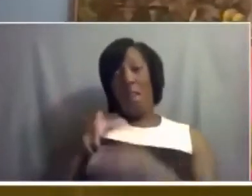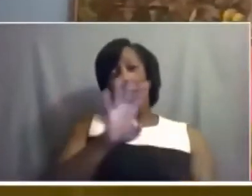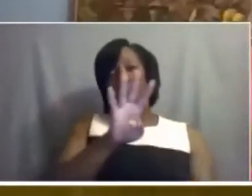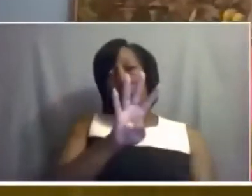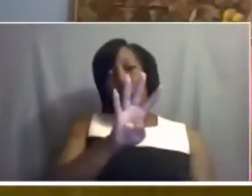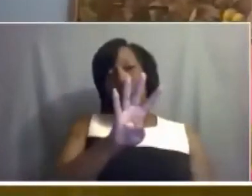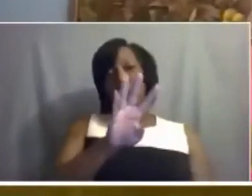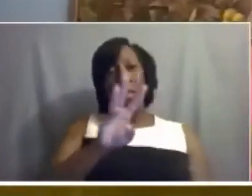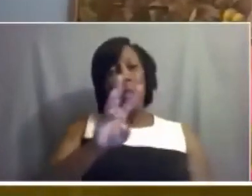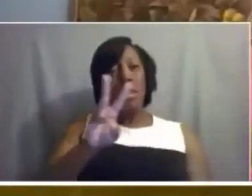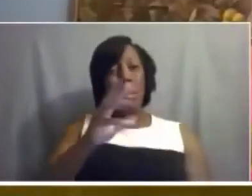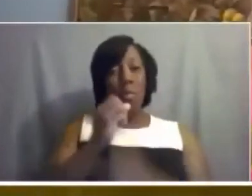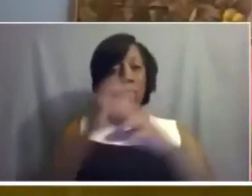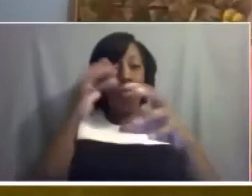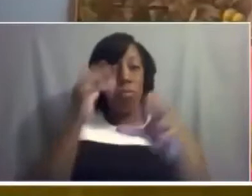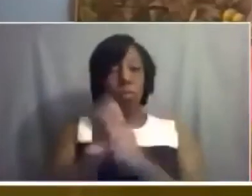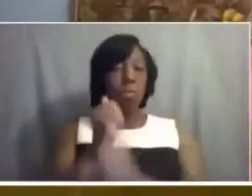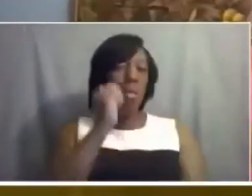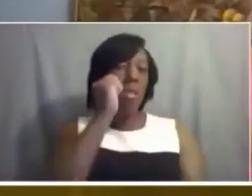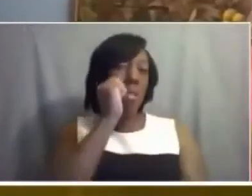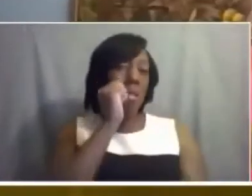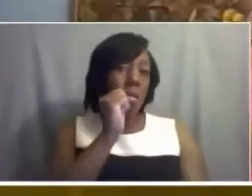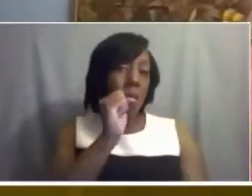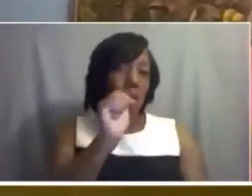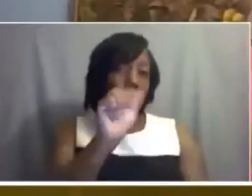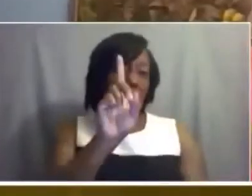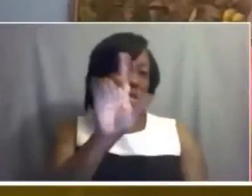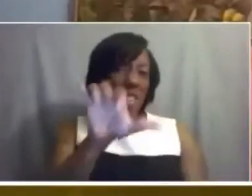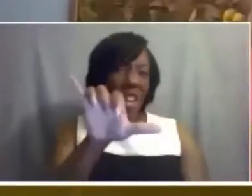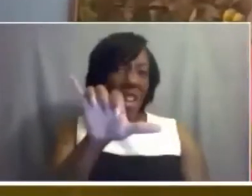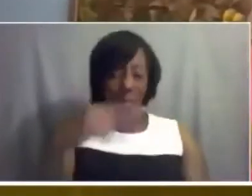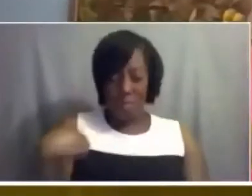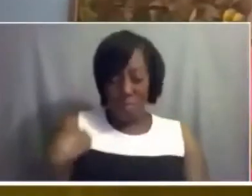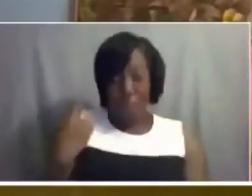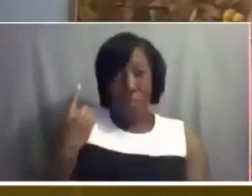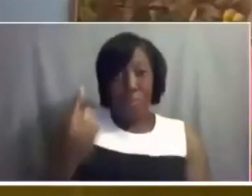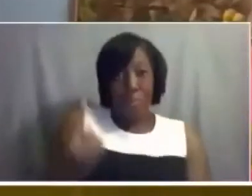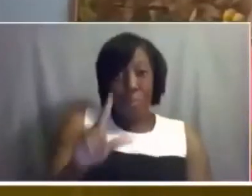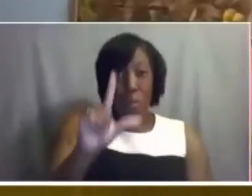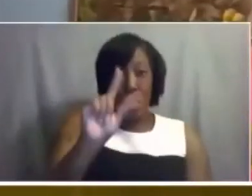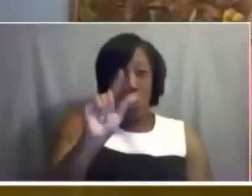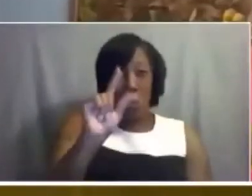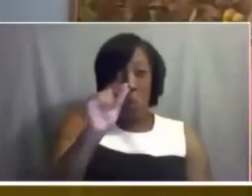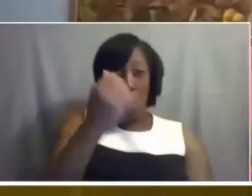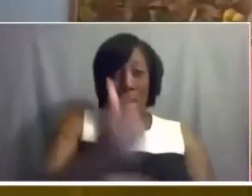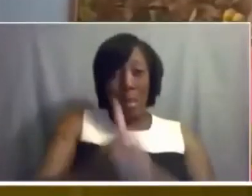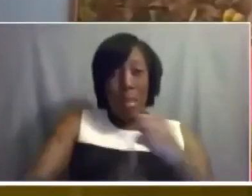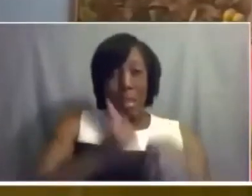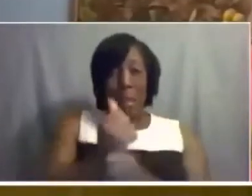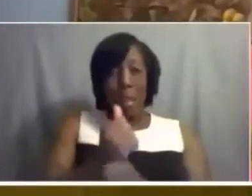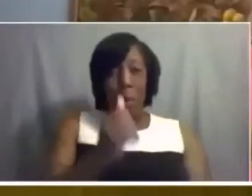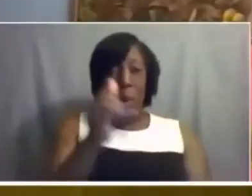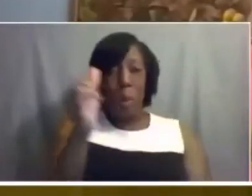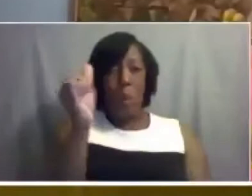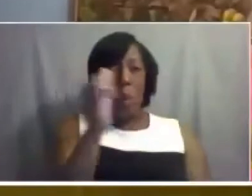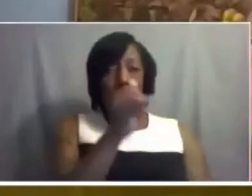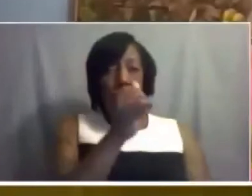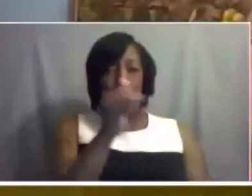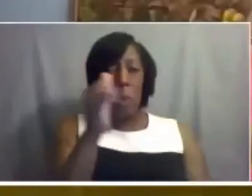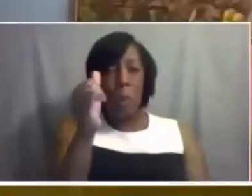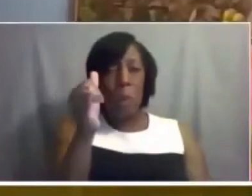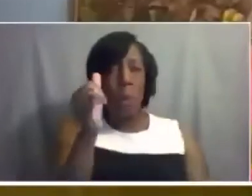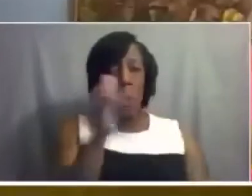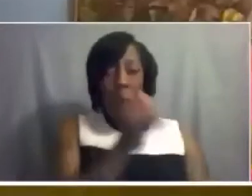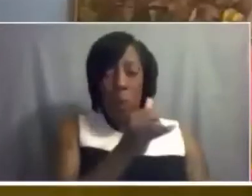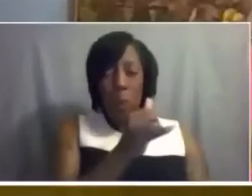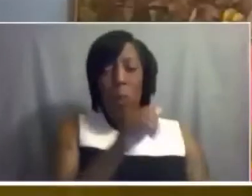day, every single day, for the last 20 years. Now that's extraordinary, and certainly confirms